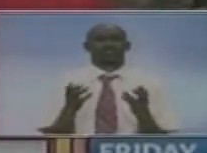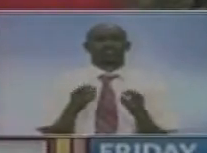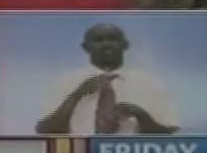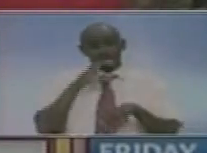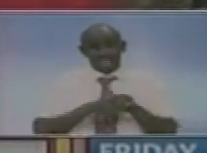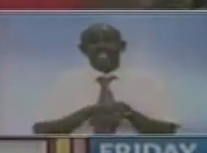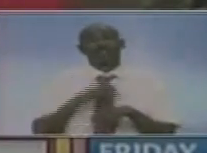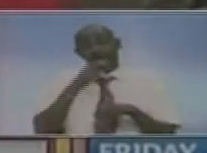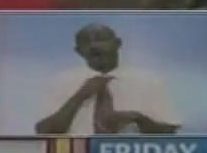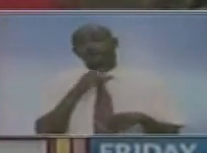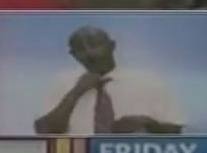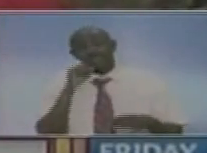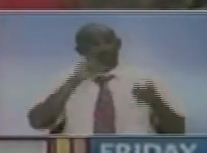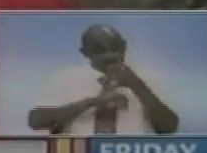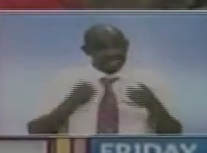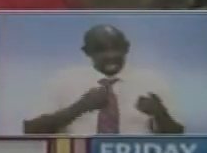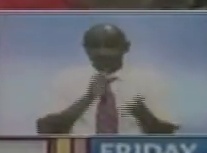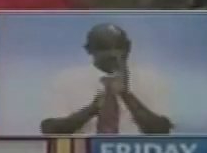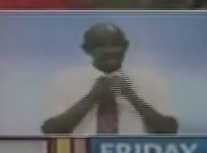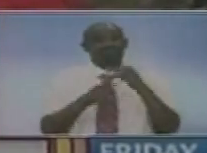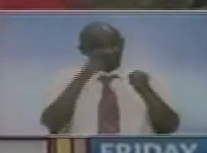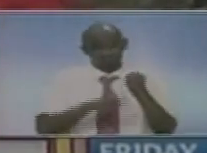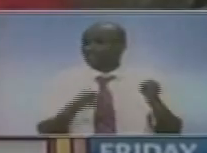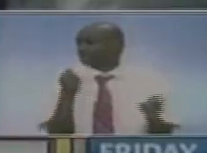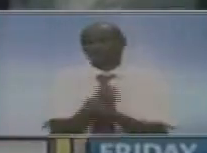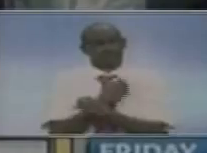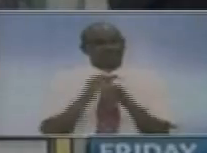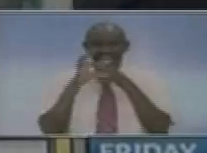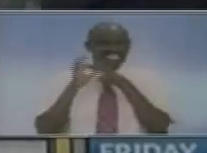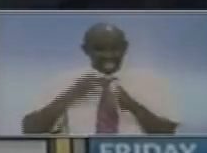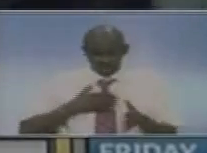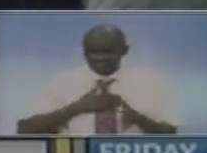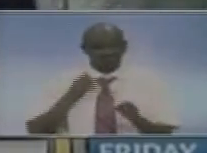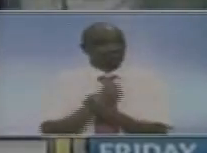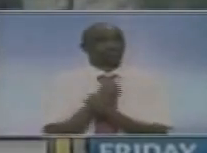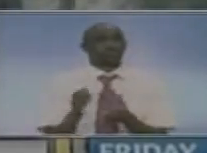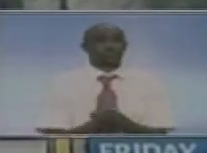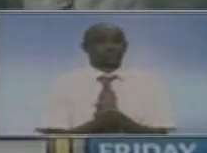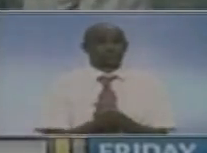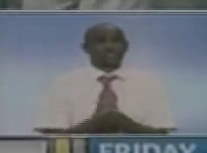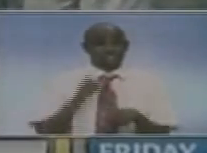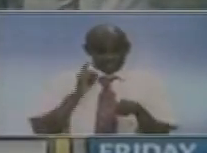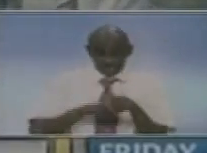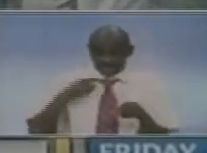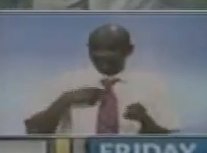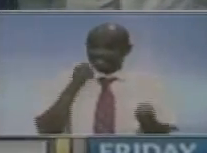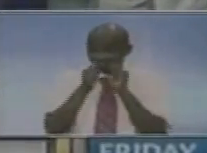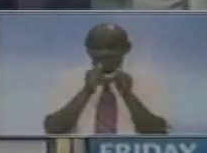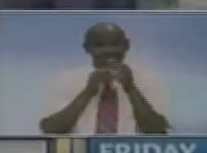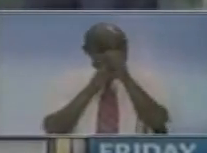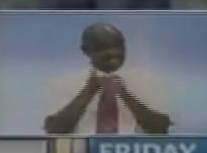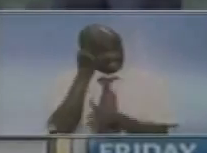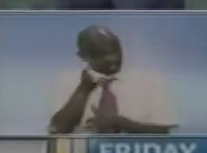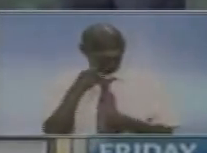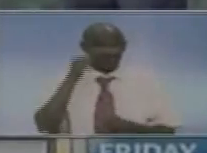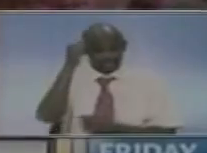na chukua msichana jatairiwa. Kwa kimila yetu. Now, the elected and administrative leaders from Kajiado